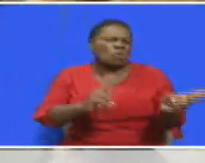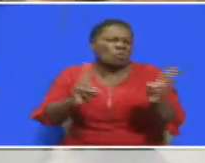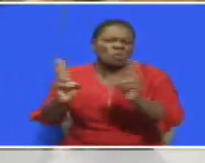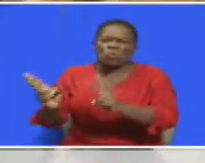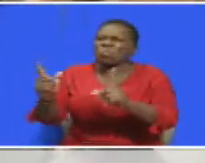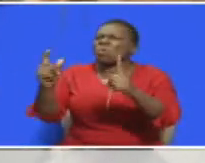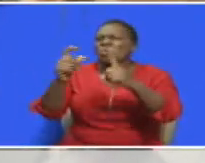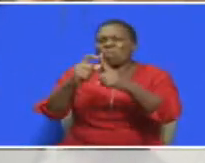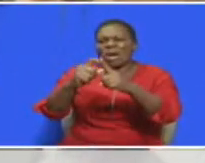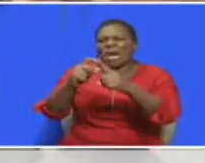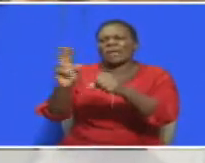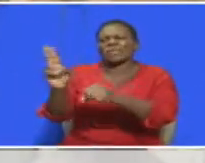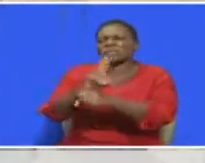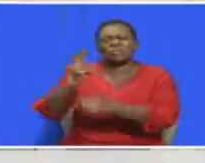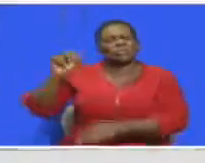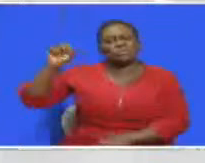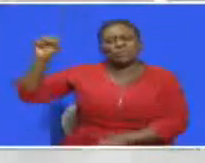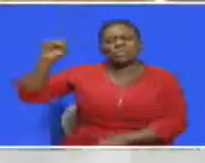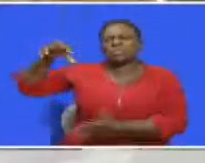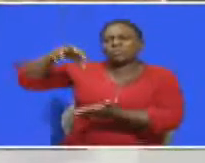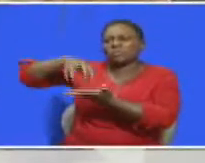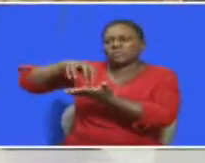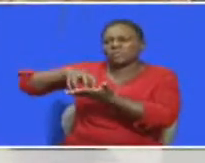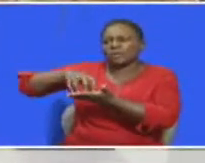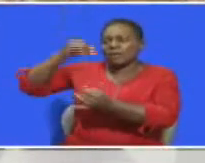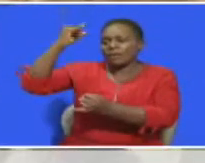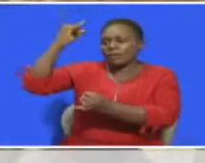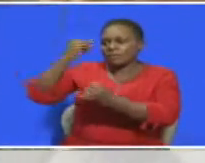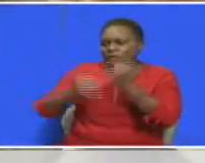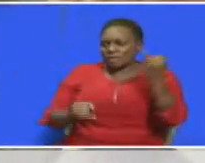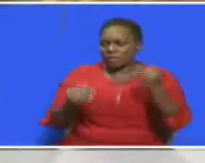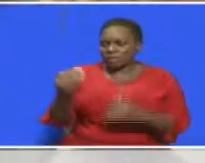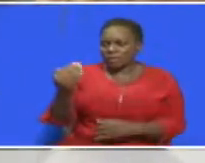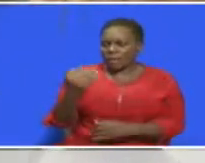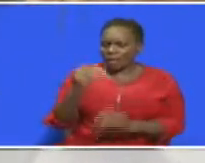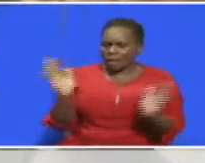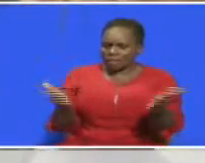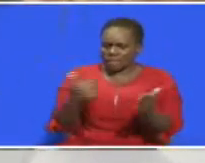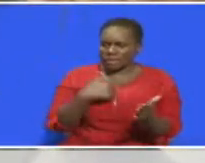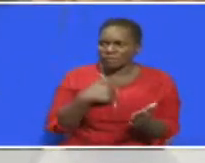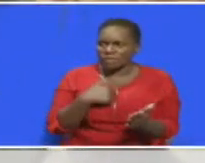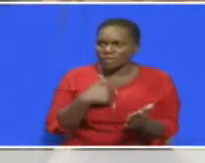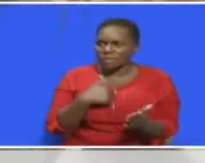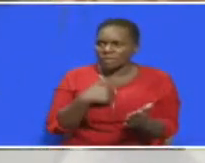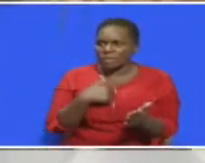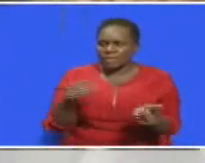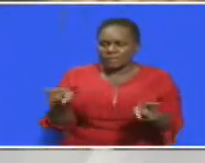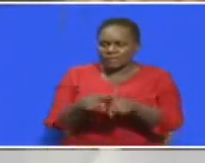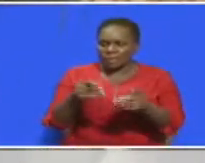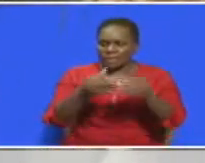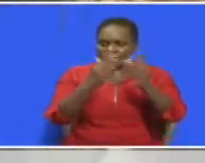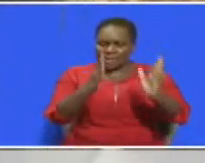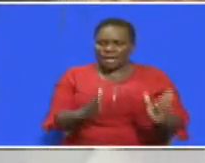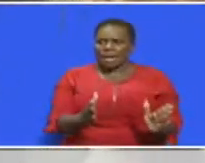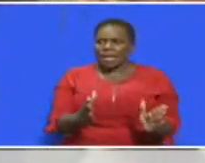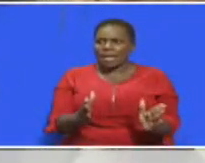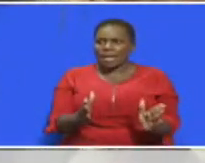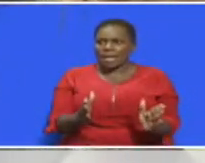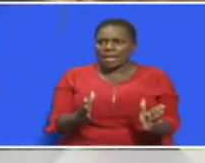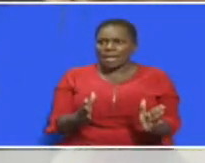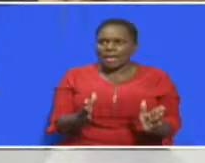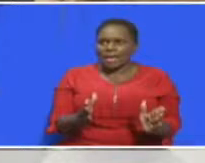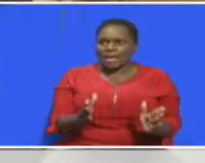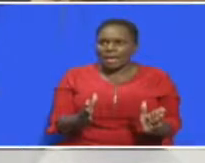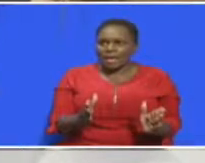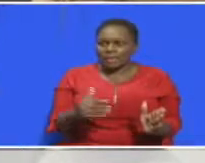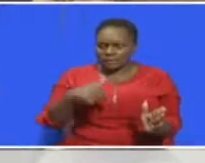phrase that is used in our political space. Finally, they urged me that as an elected leader, we should be on